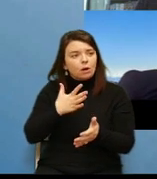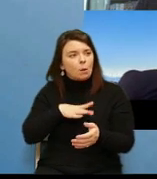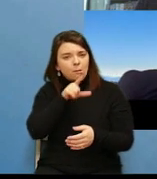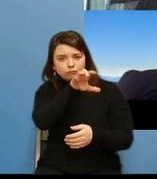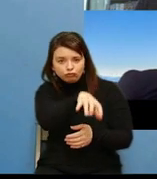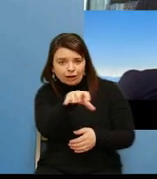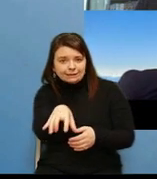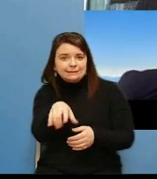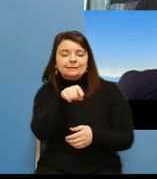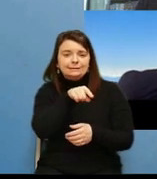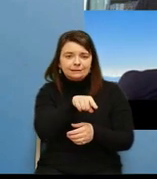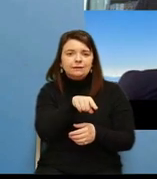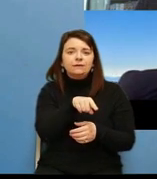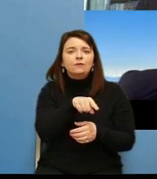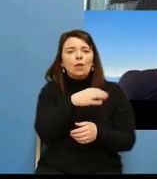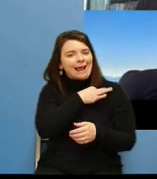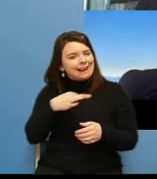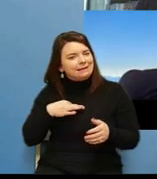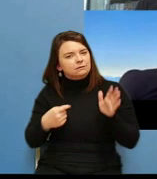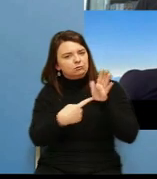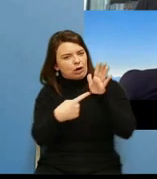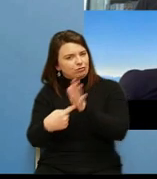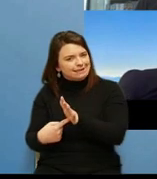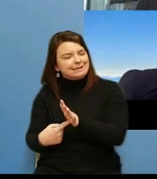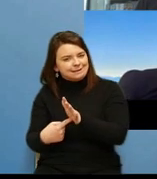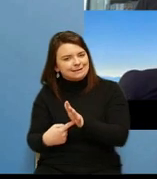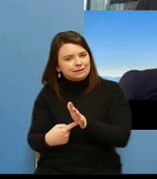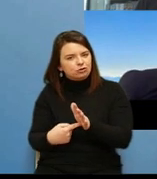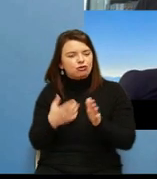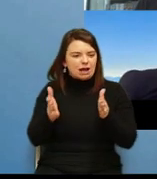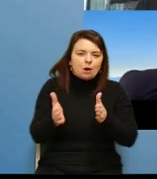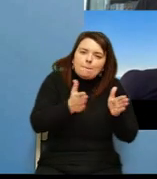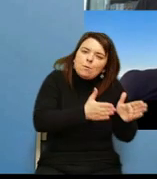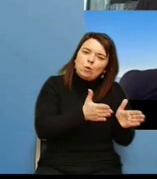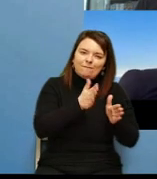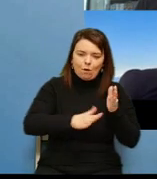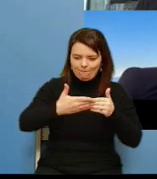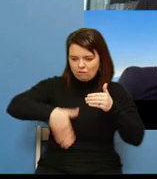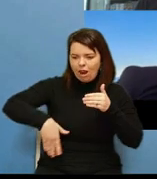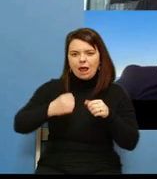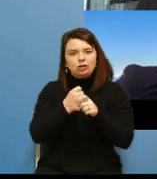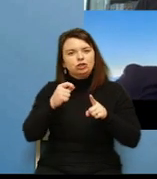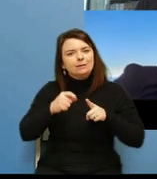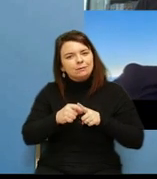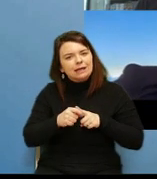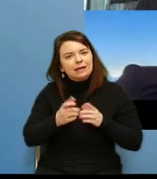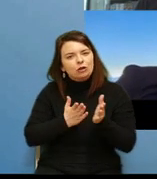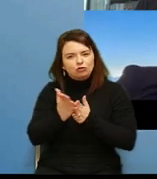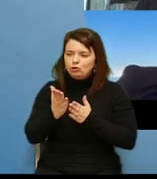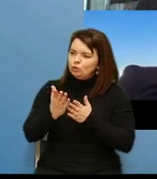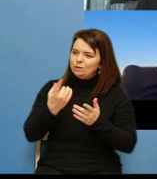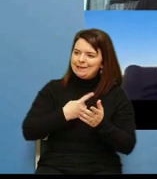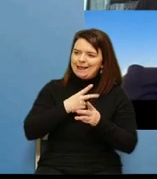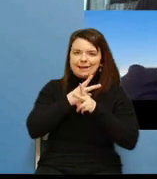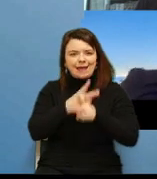patients enjoy having in their practice, and because of clinical prioritisation, we're moving the service away from a frontline GP